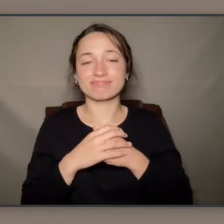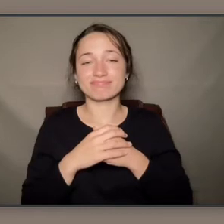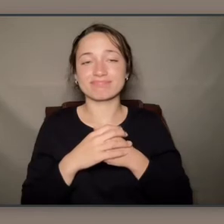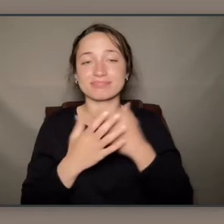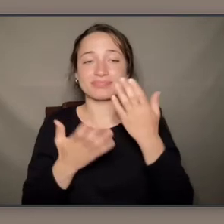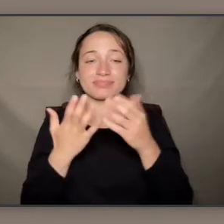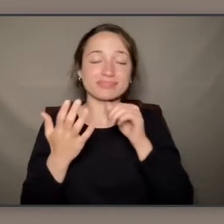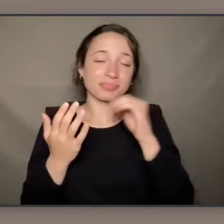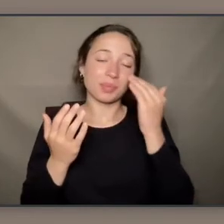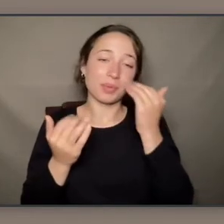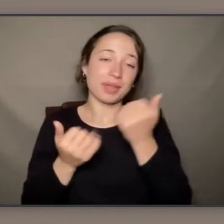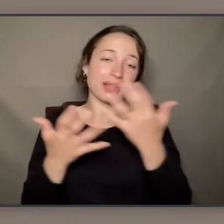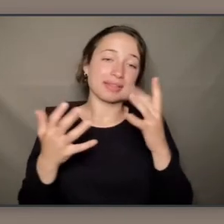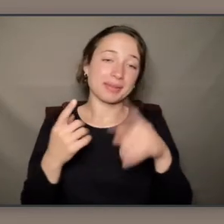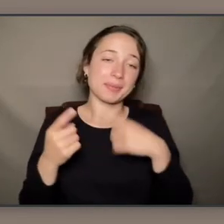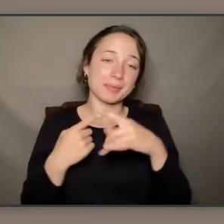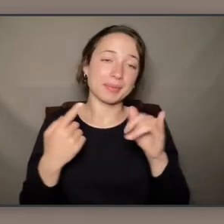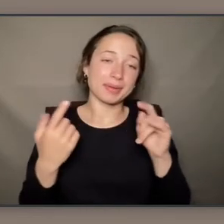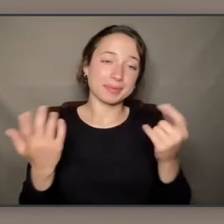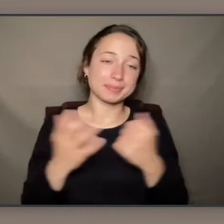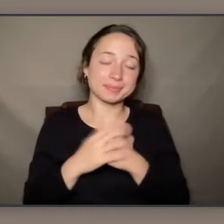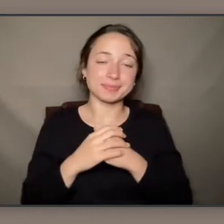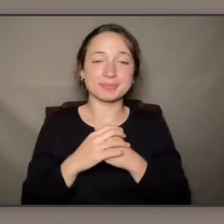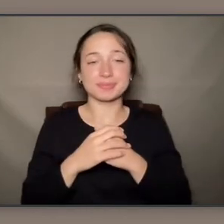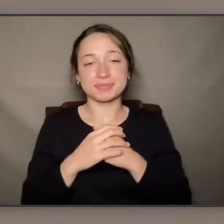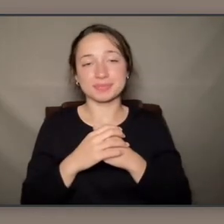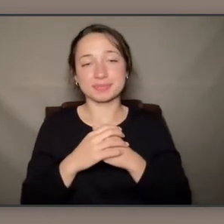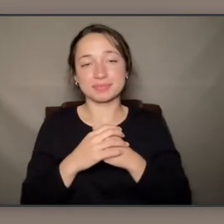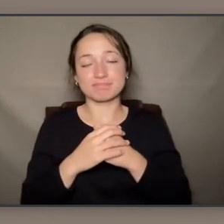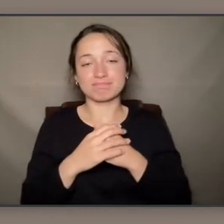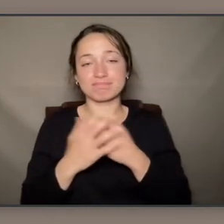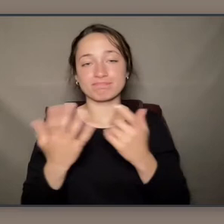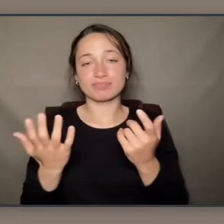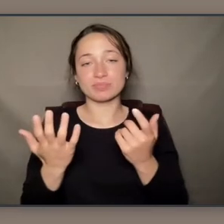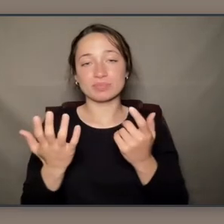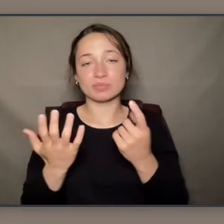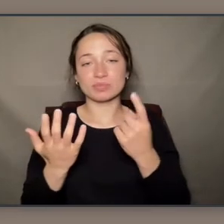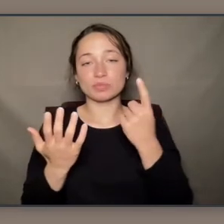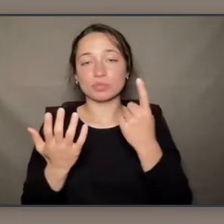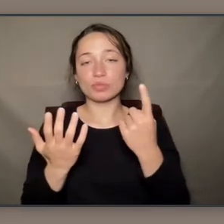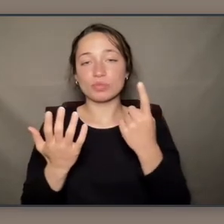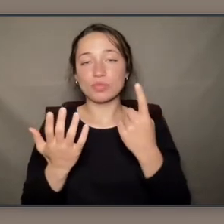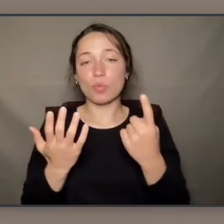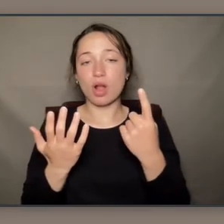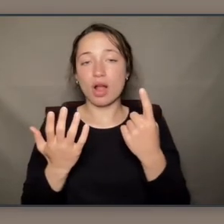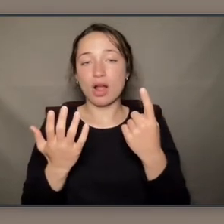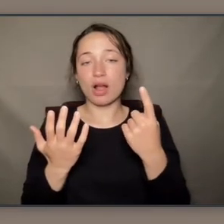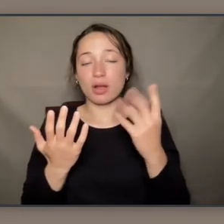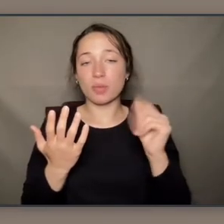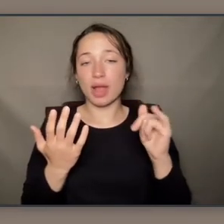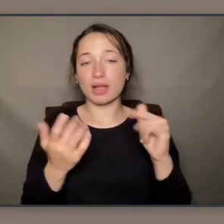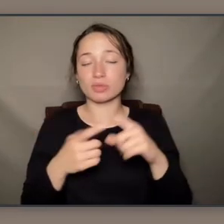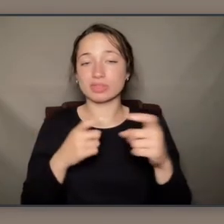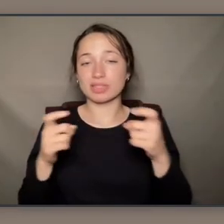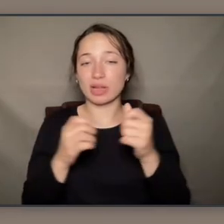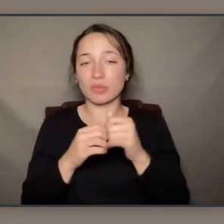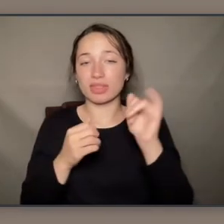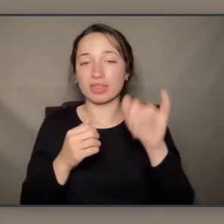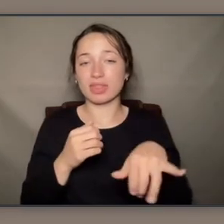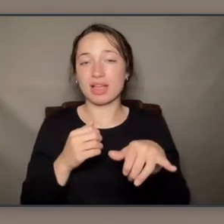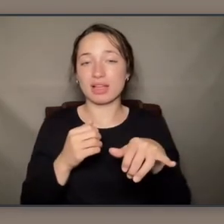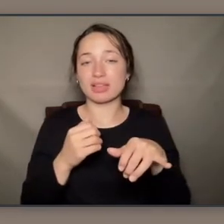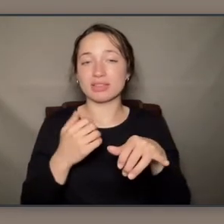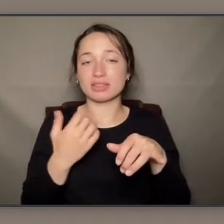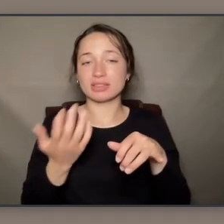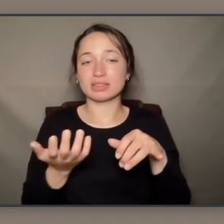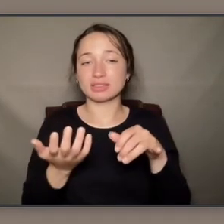well, not they might not know anything about it, and so one way to deal